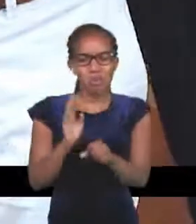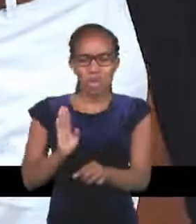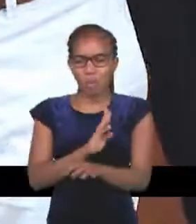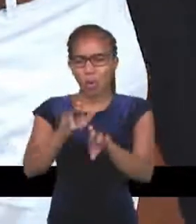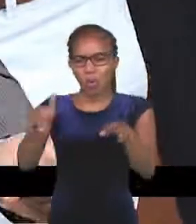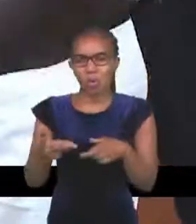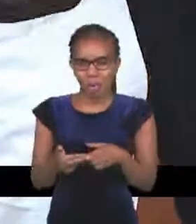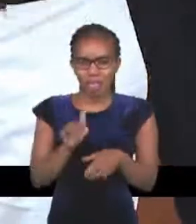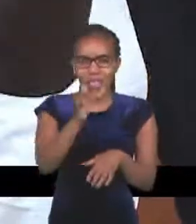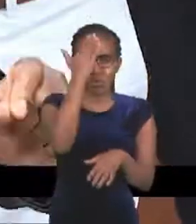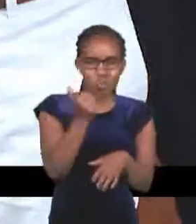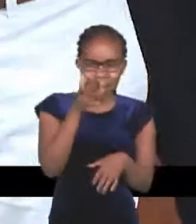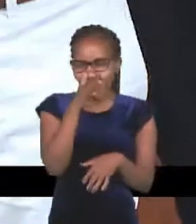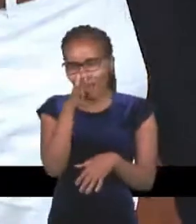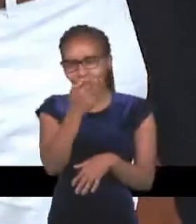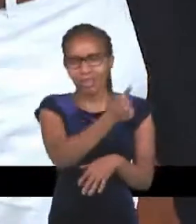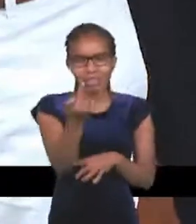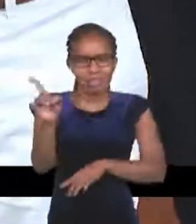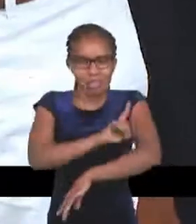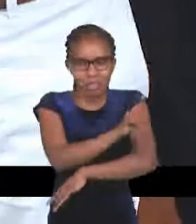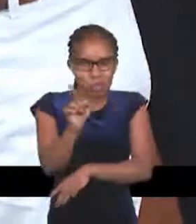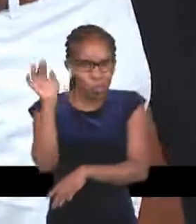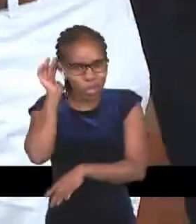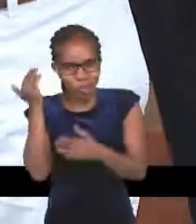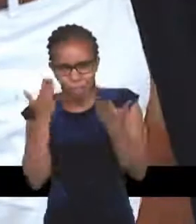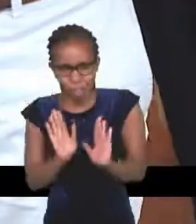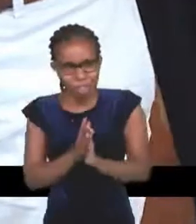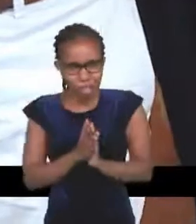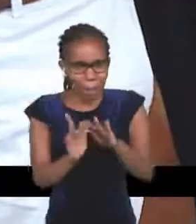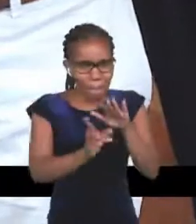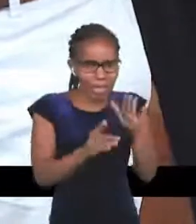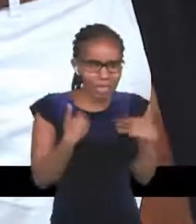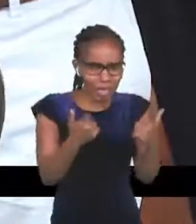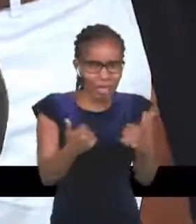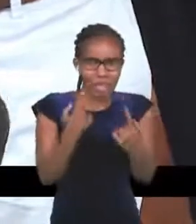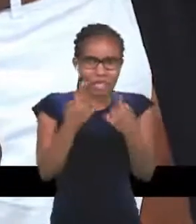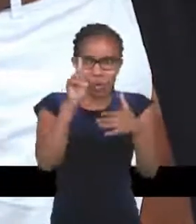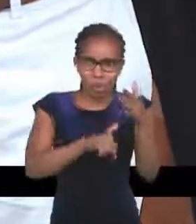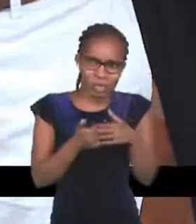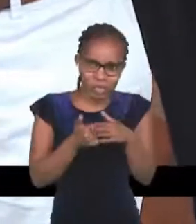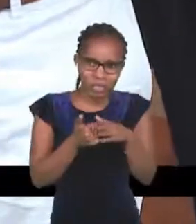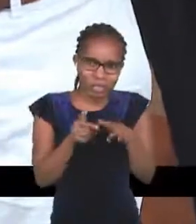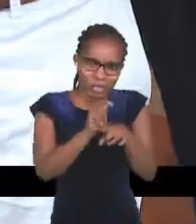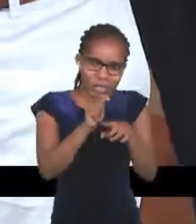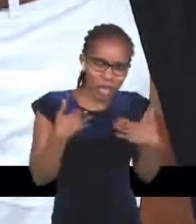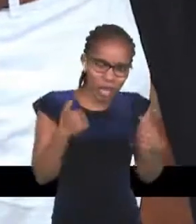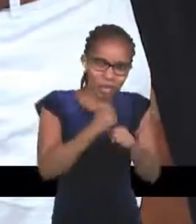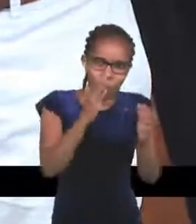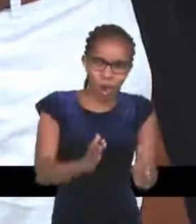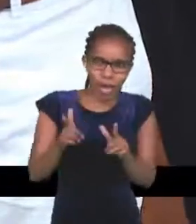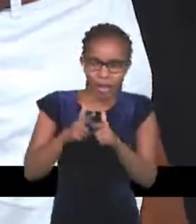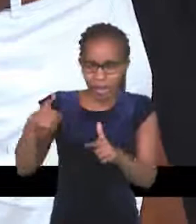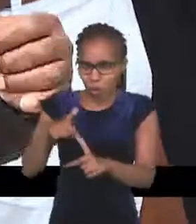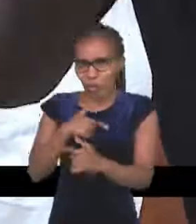ndio maana tunadanganywa. Kila siku mmemsikia waziri wa afya akisema wameweza kutrain health workers. Na sisi